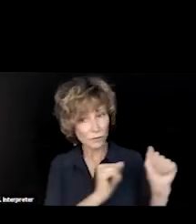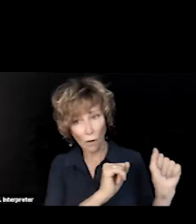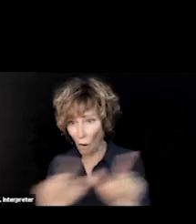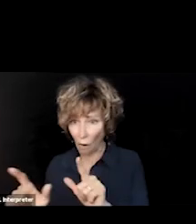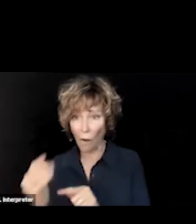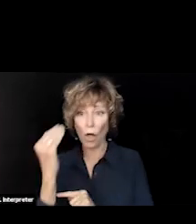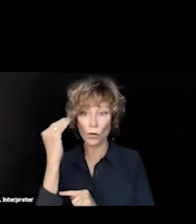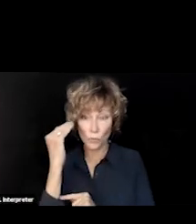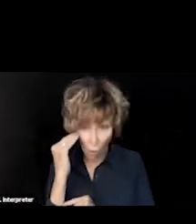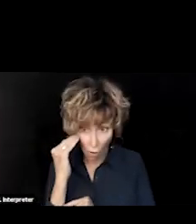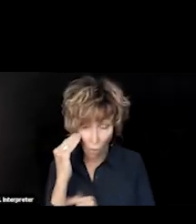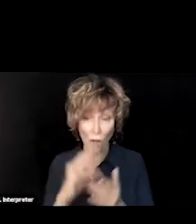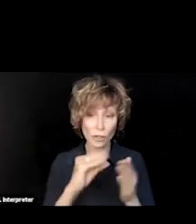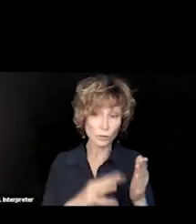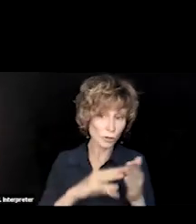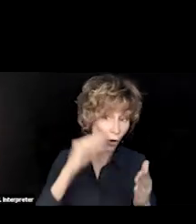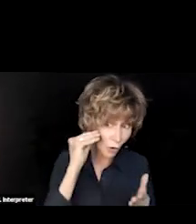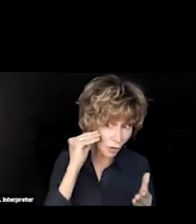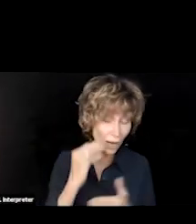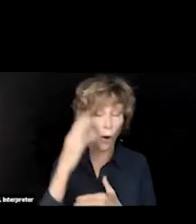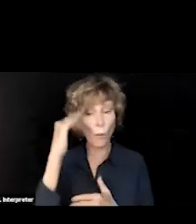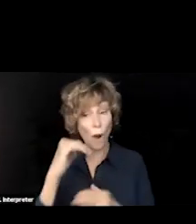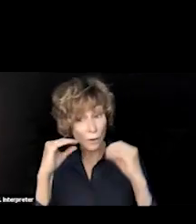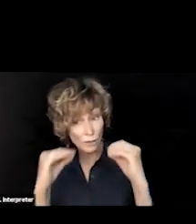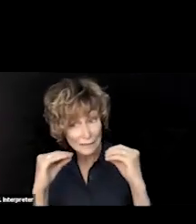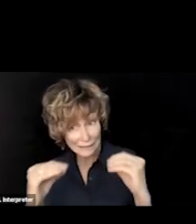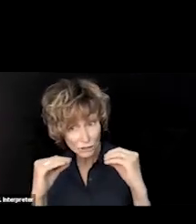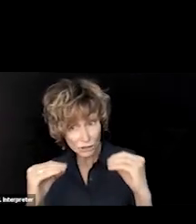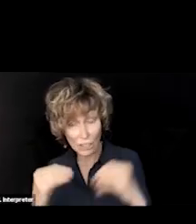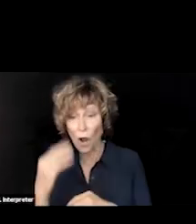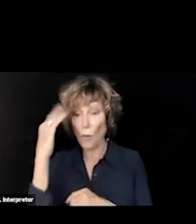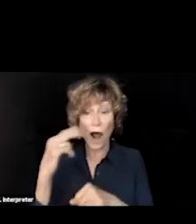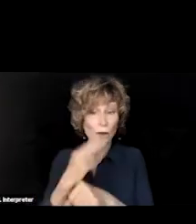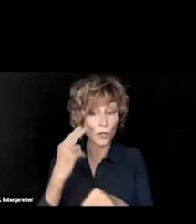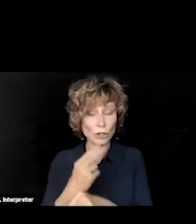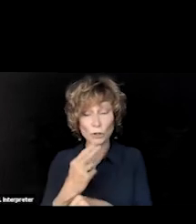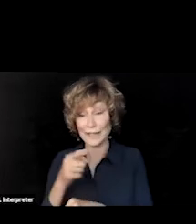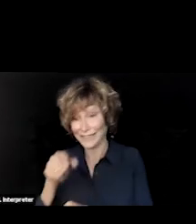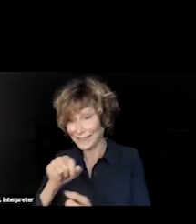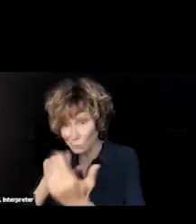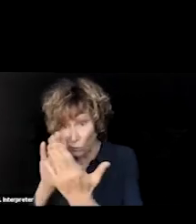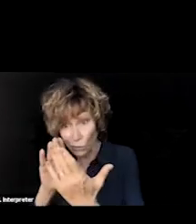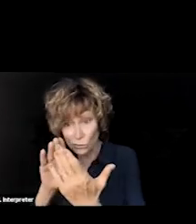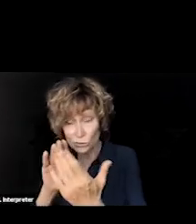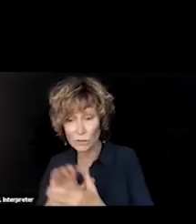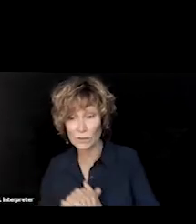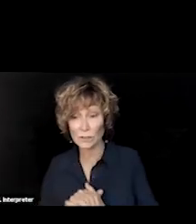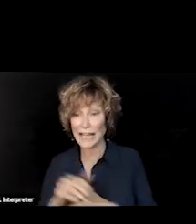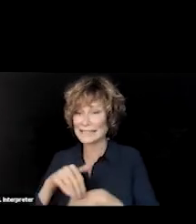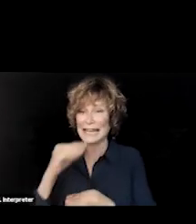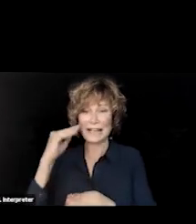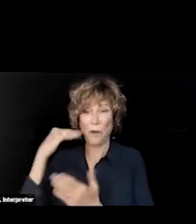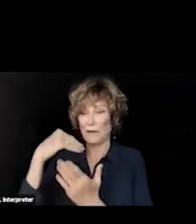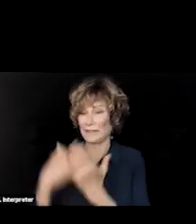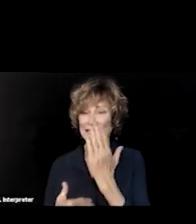know what students are learning, why we're teaching what we're doing, why we're using the approach we're using. Just sending home a list